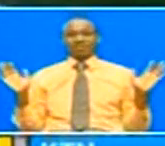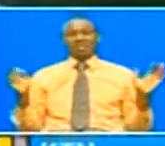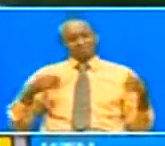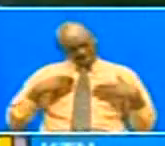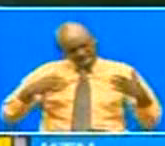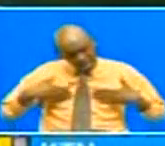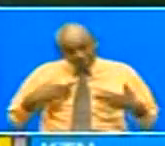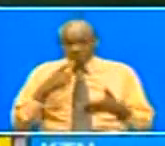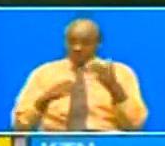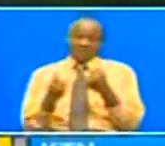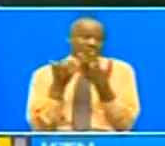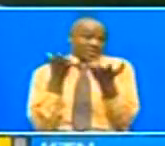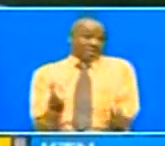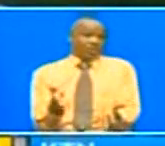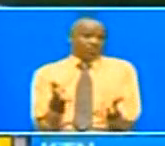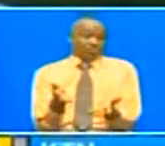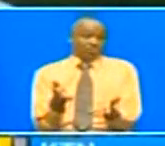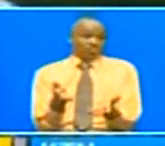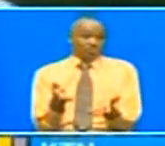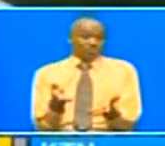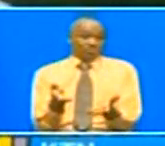happy that what is happening now will also